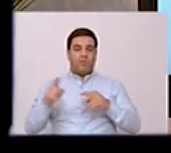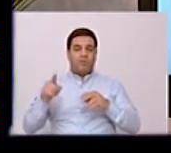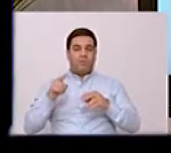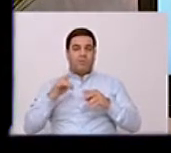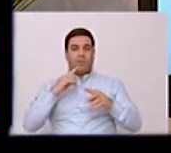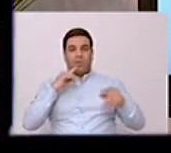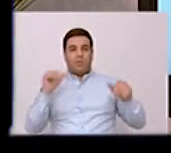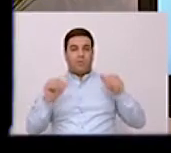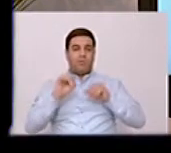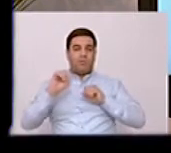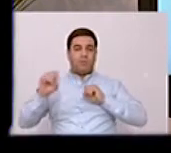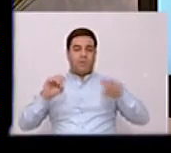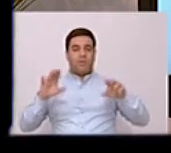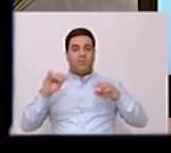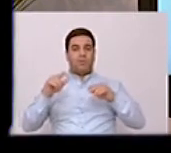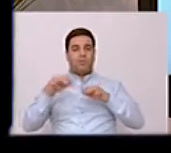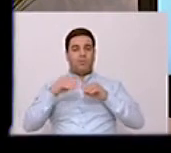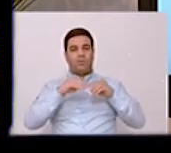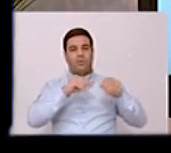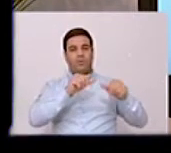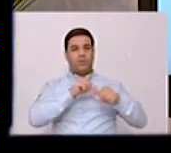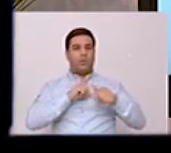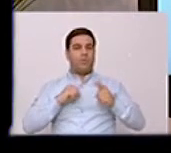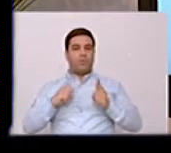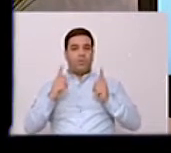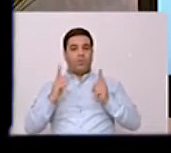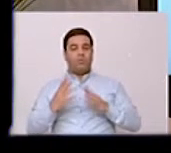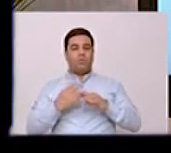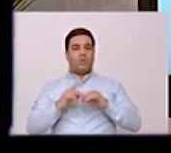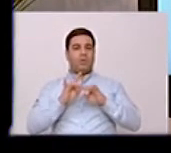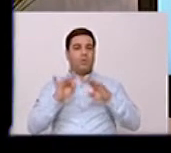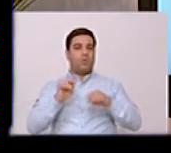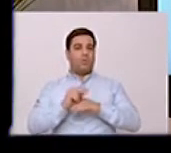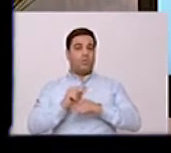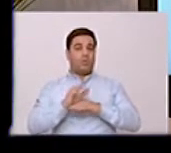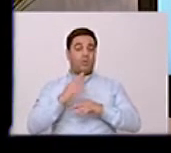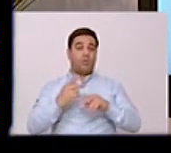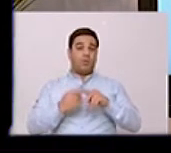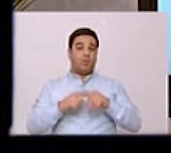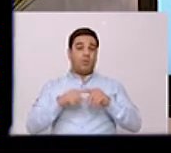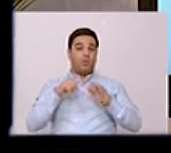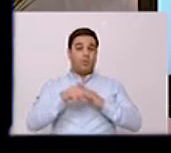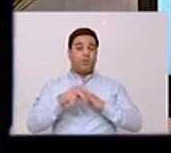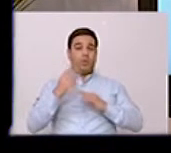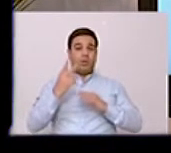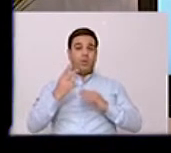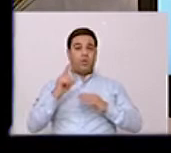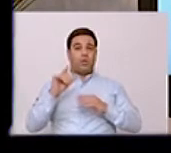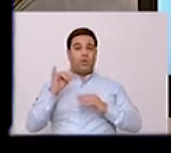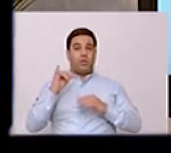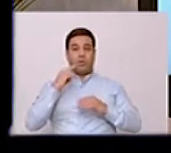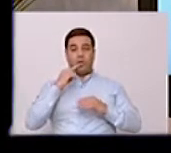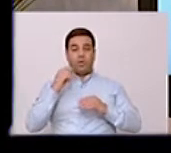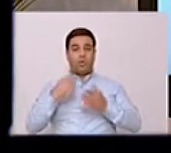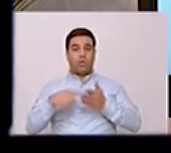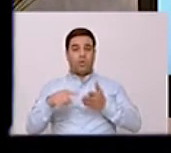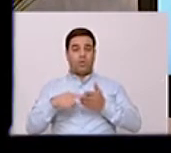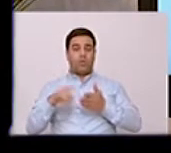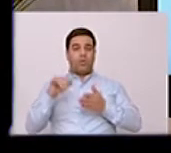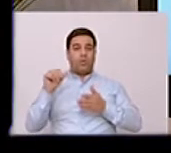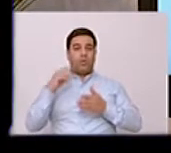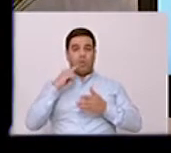deya Hakimbey va uning o'g'li Rahimbeyga ishora qiladi. Demak, aynan mana shu ikkita xoin sotqin tufayli